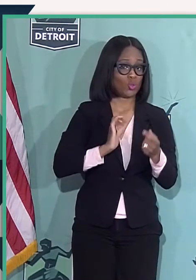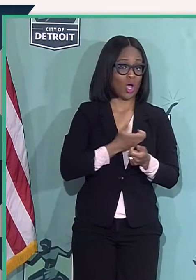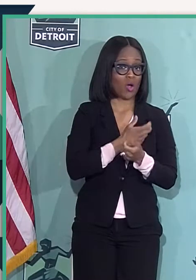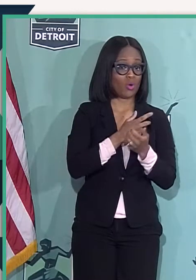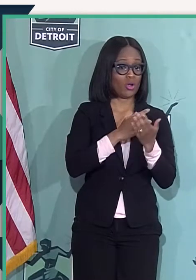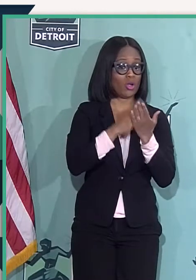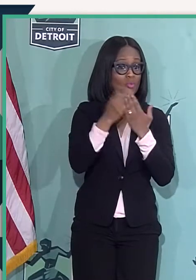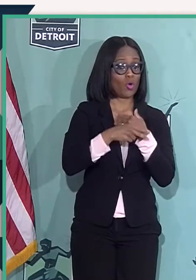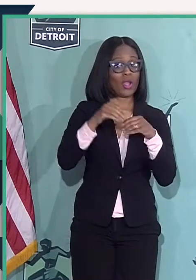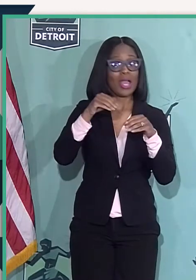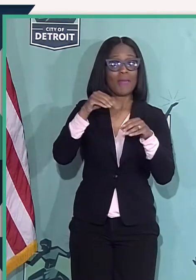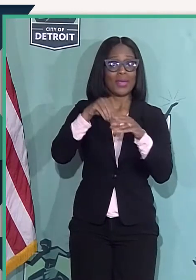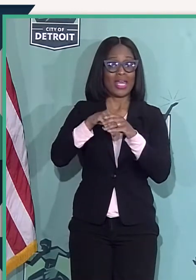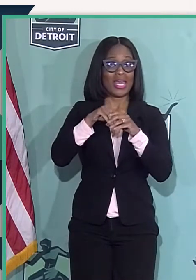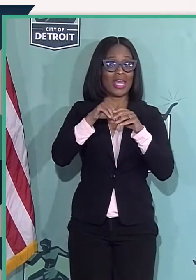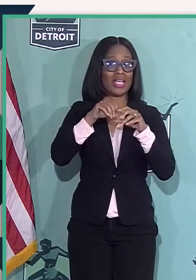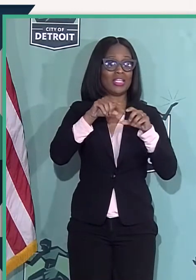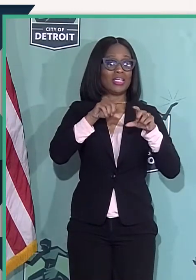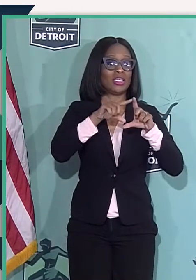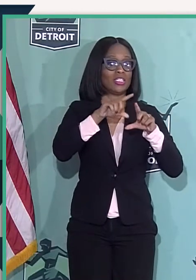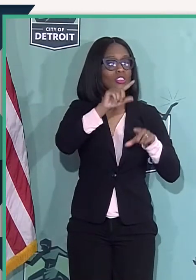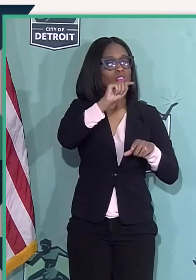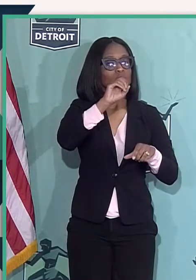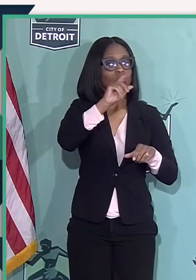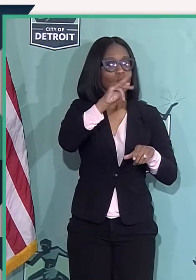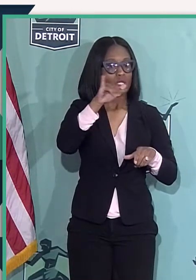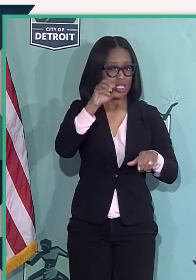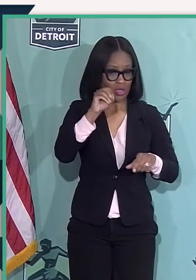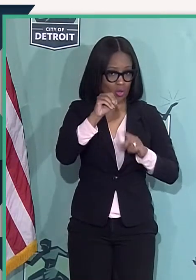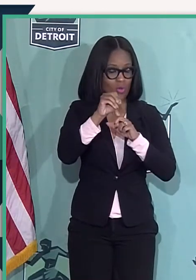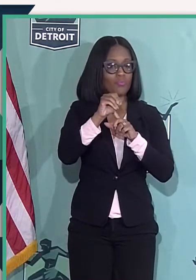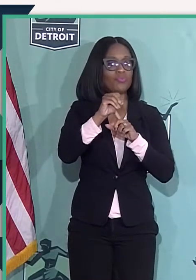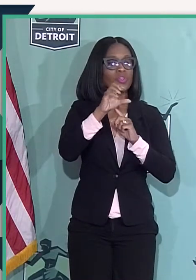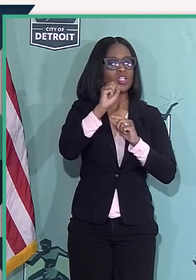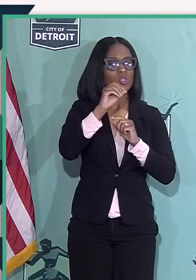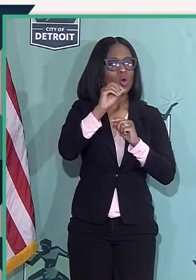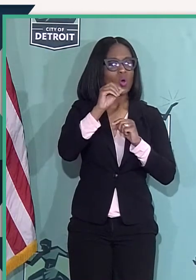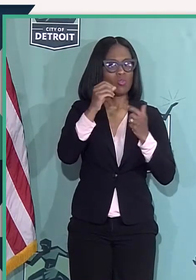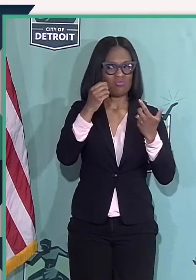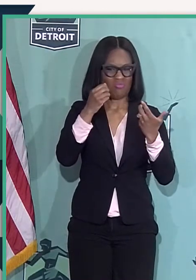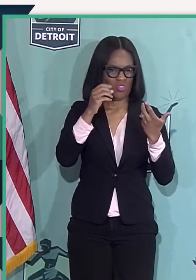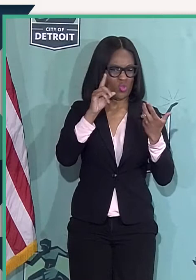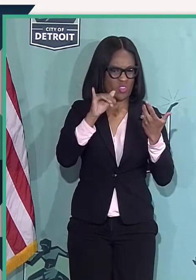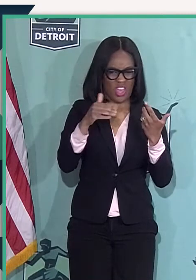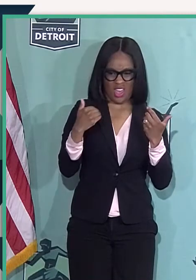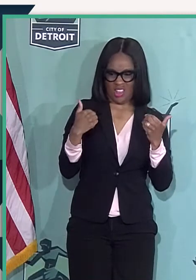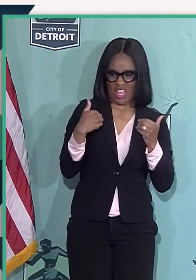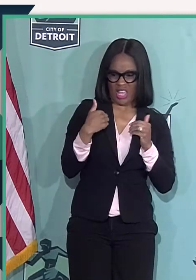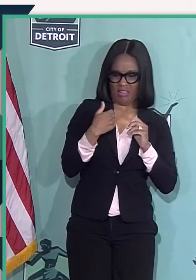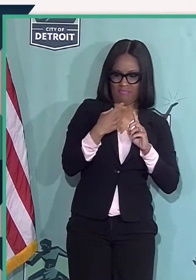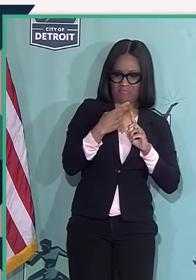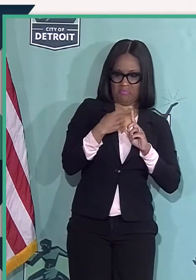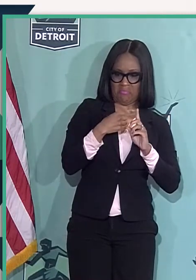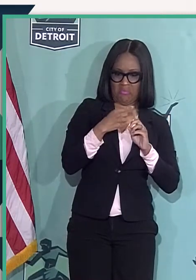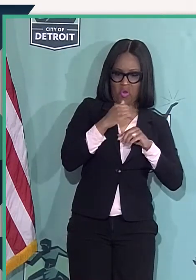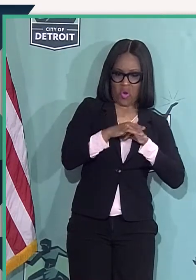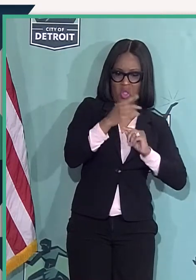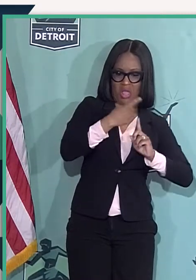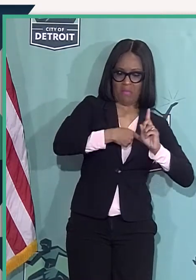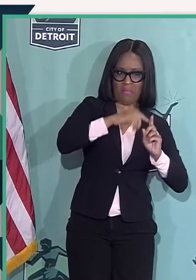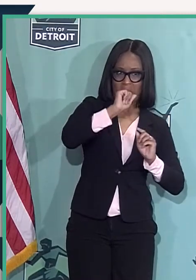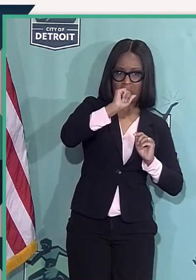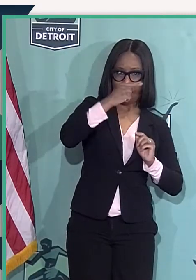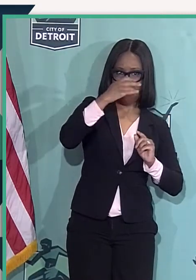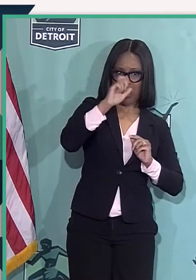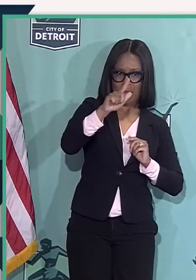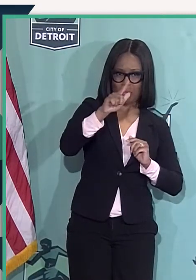in Tokyo, Japan. So that was done earlier in the month of April, and that was reported in the media